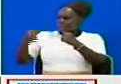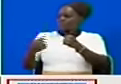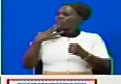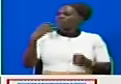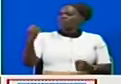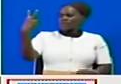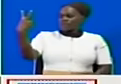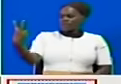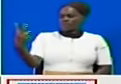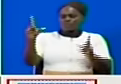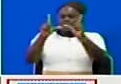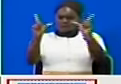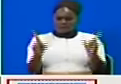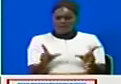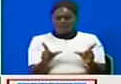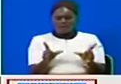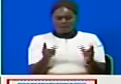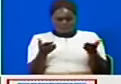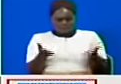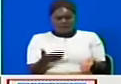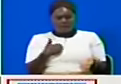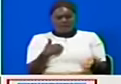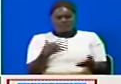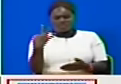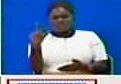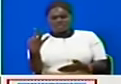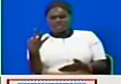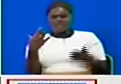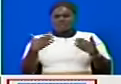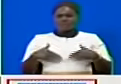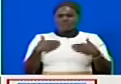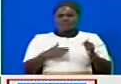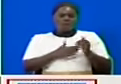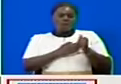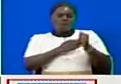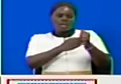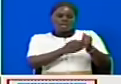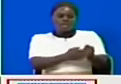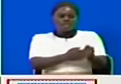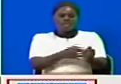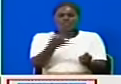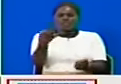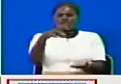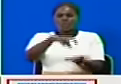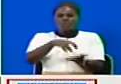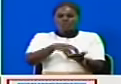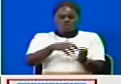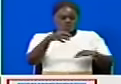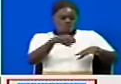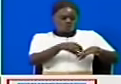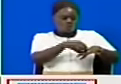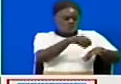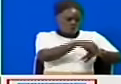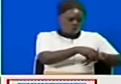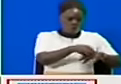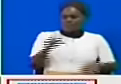28,502. So, Linda, here we have three candidates who are leading in the three positions: Mike Mbuvi Sonko, Johnson